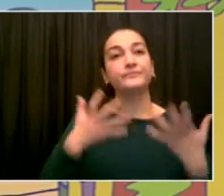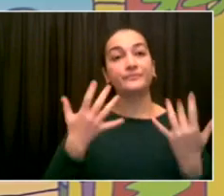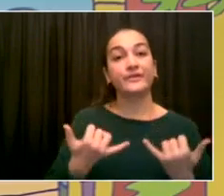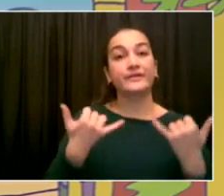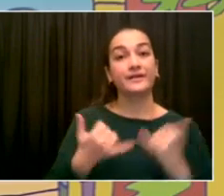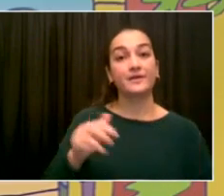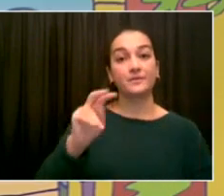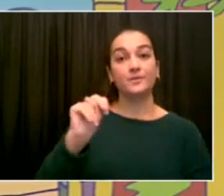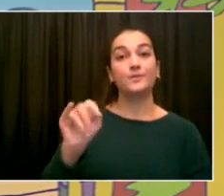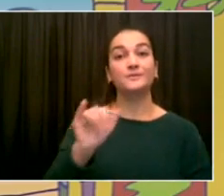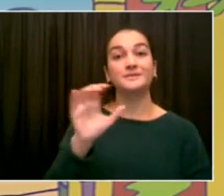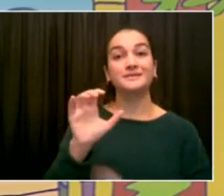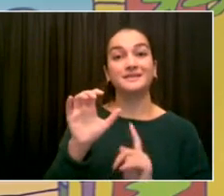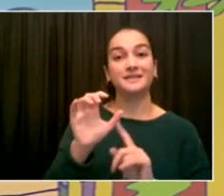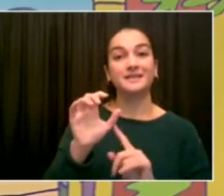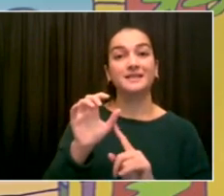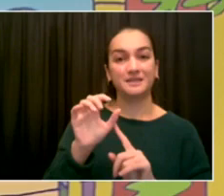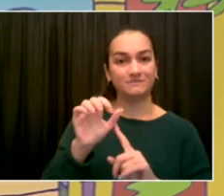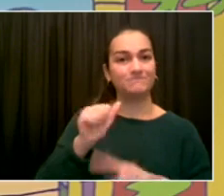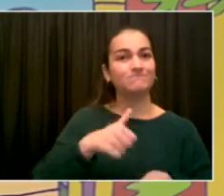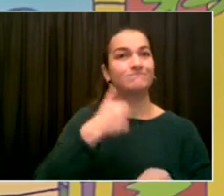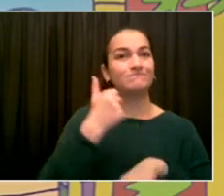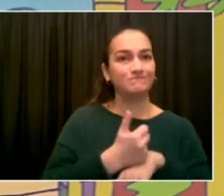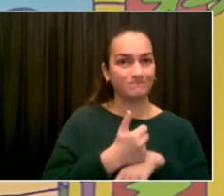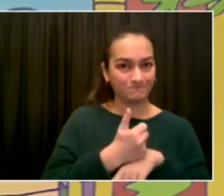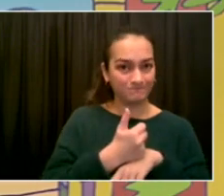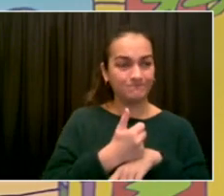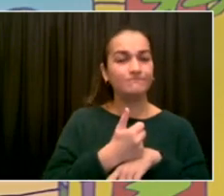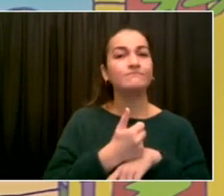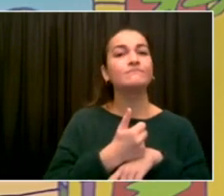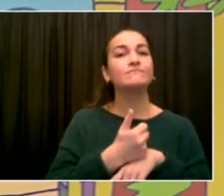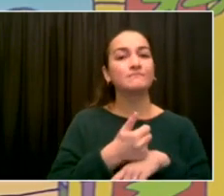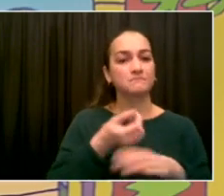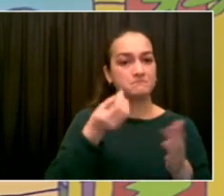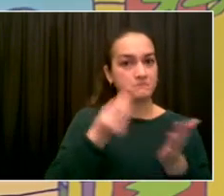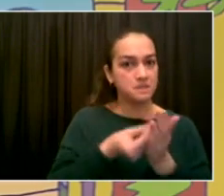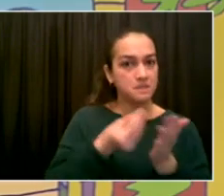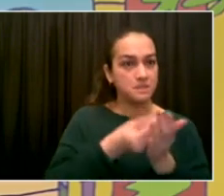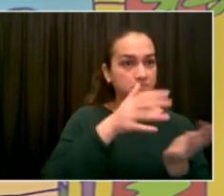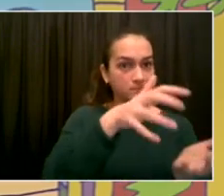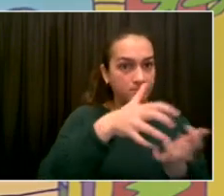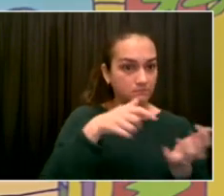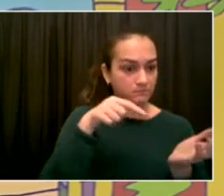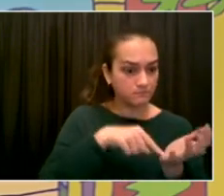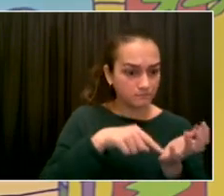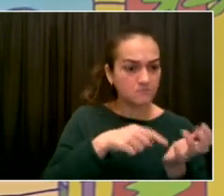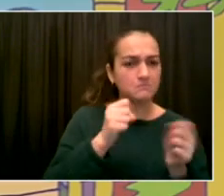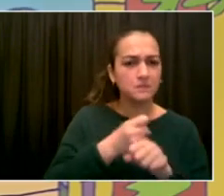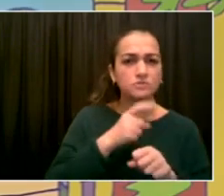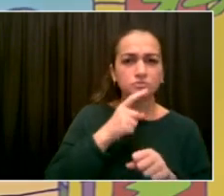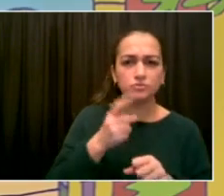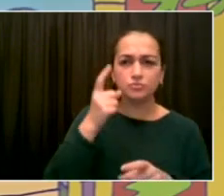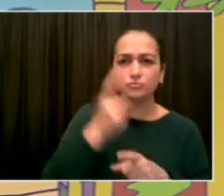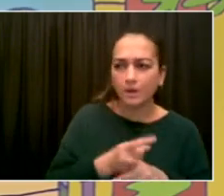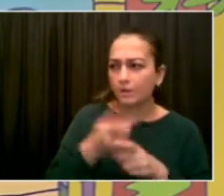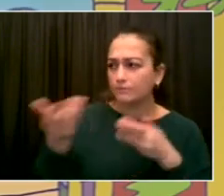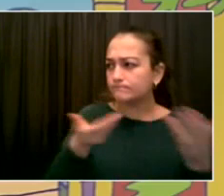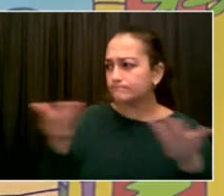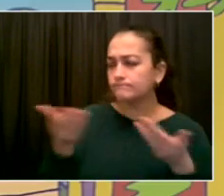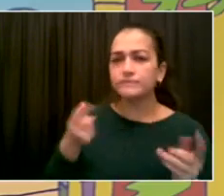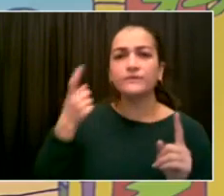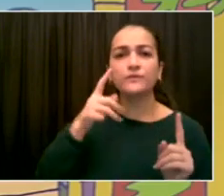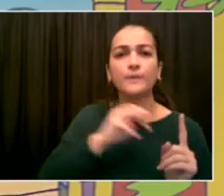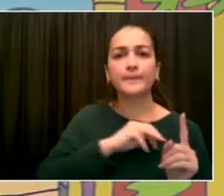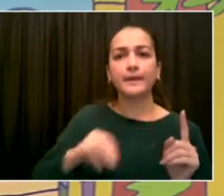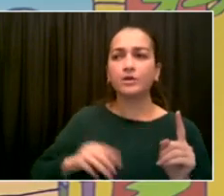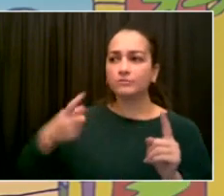New Yorkers. So I actually think we're in a really good place. Our democracy is very healthy in this city. I would keep the current primary structure in